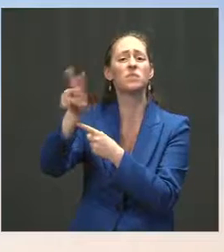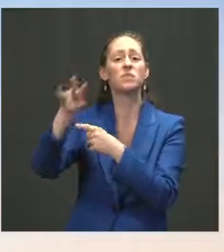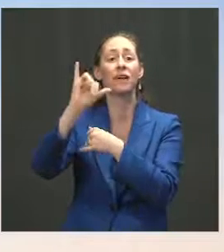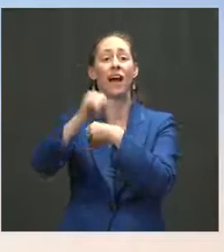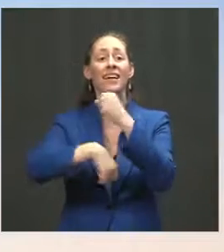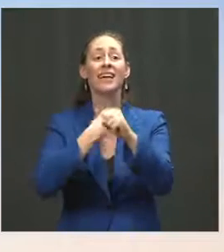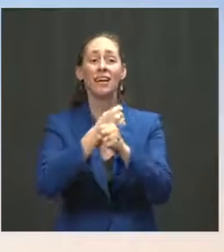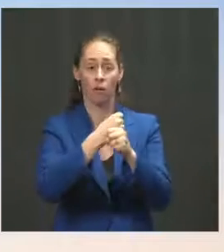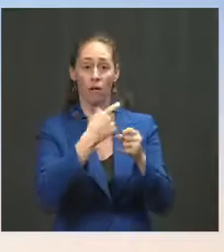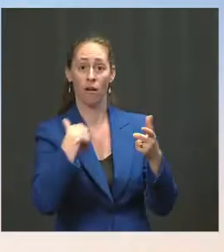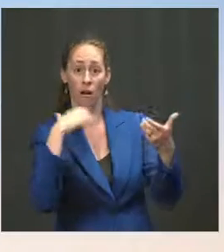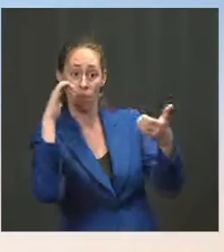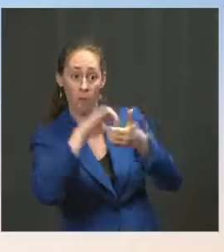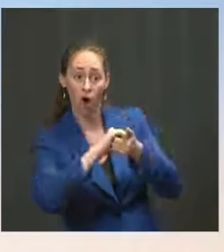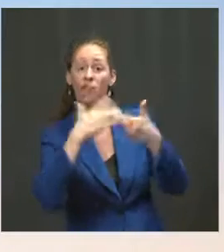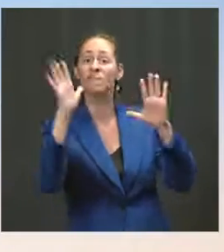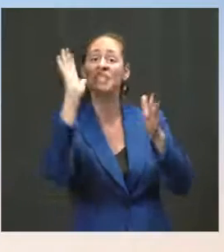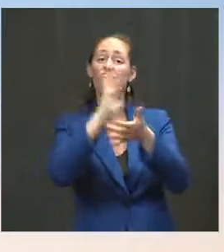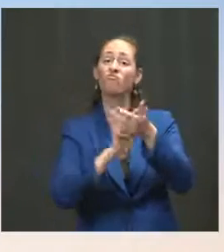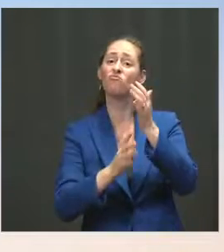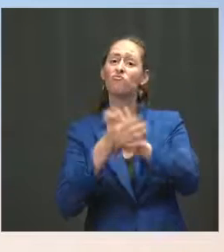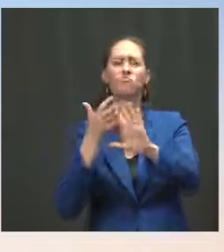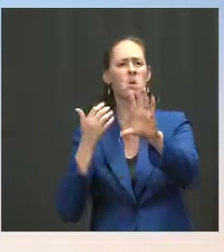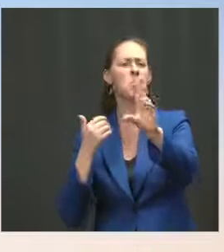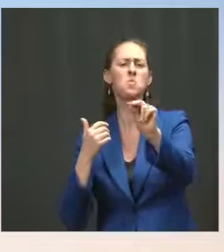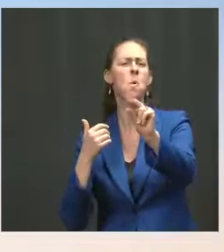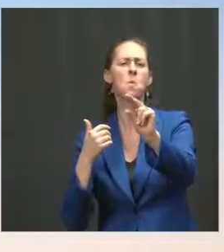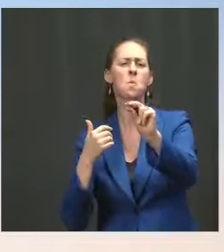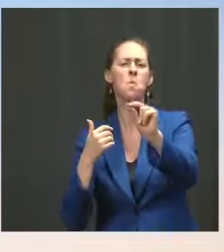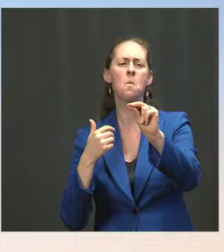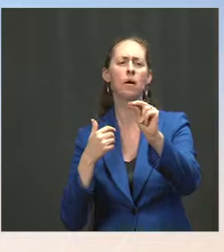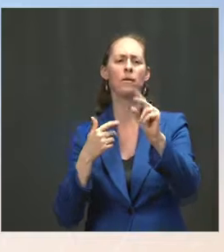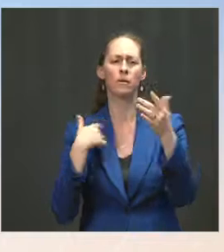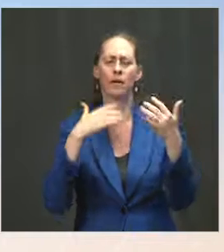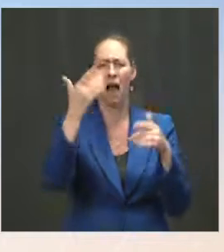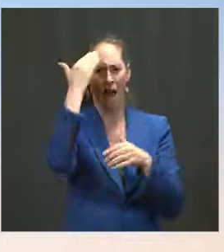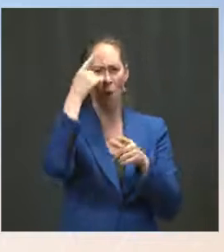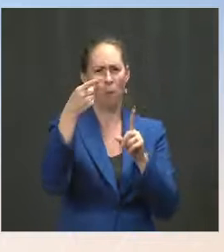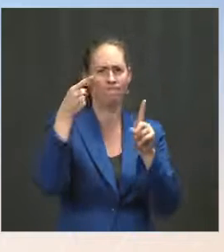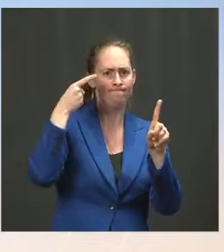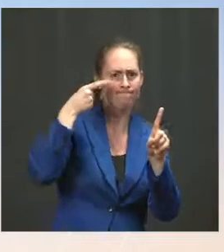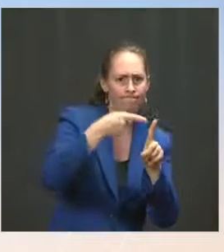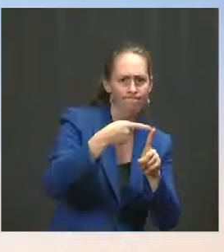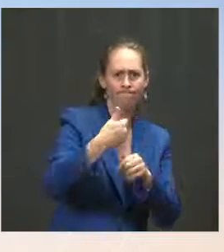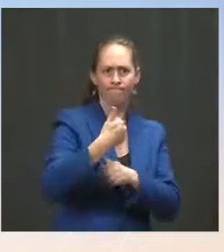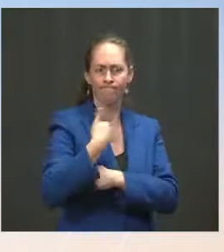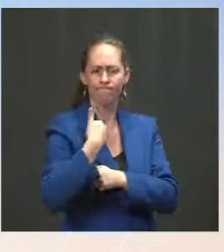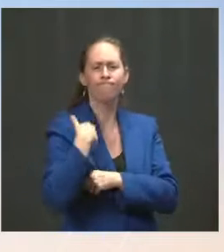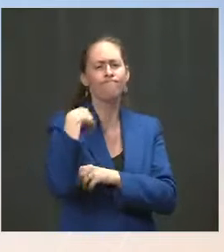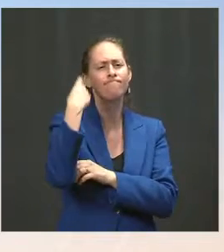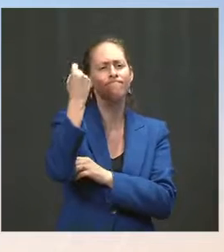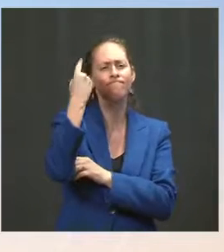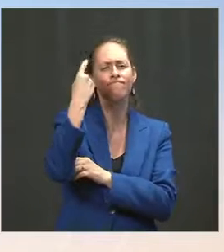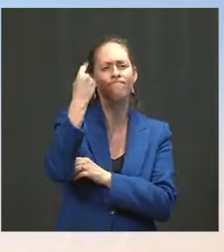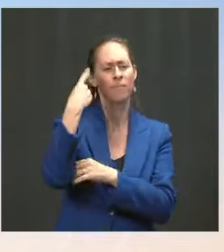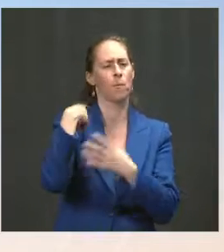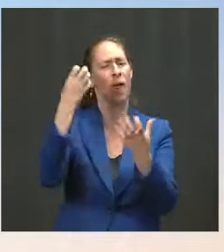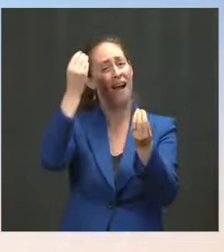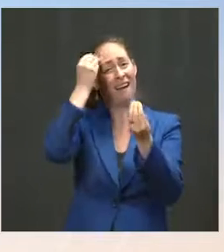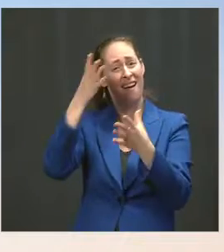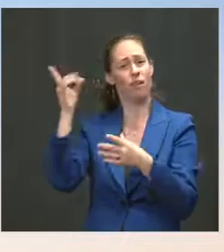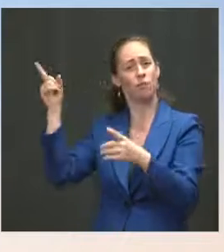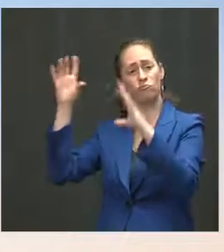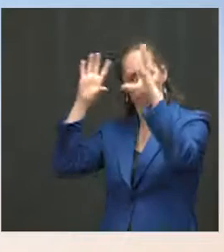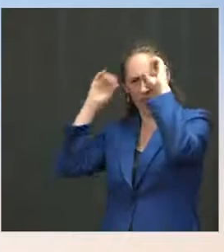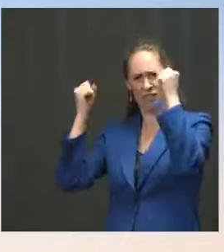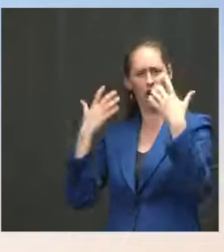not end. I understand you're asking specifically about support, air support, but he made a significant request and certainly will